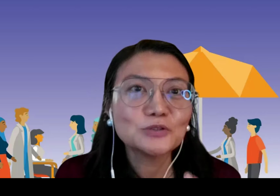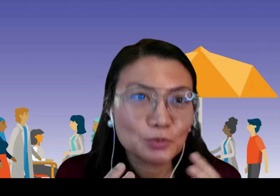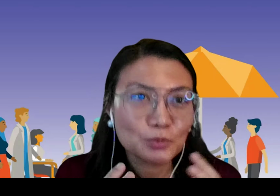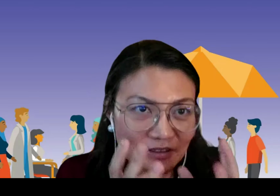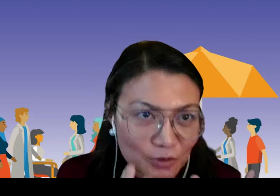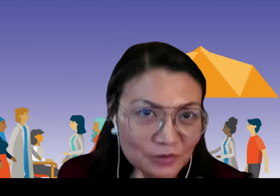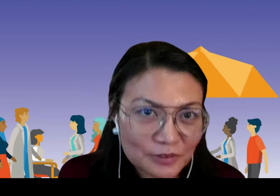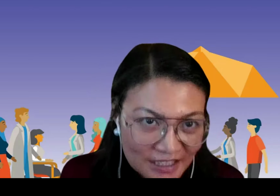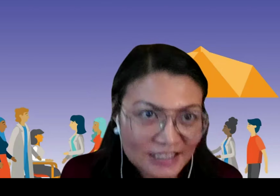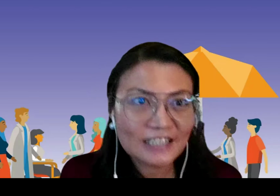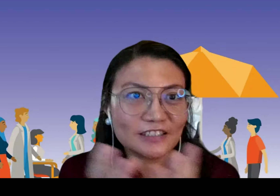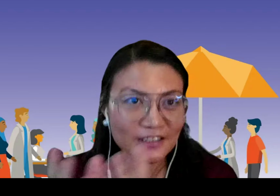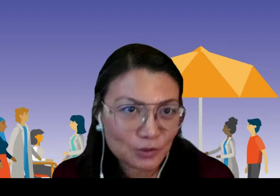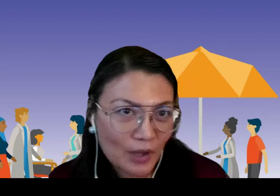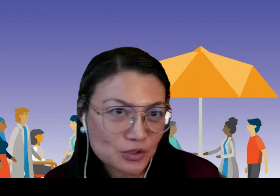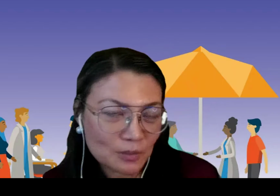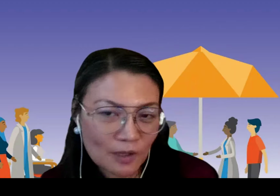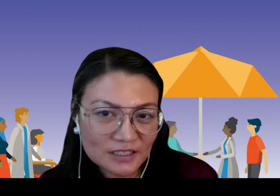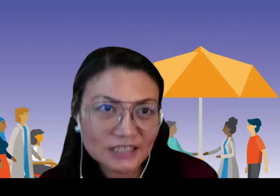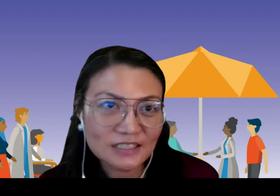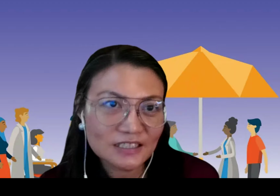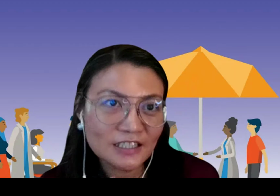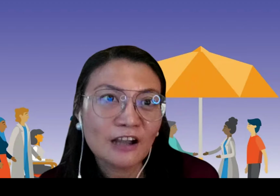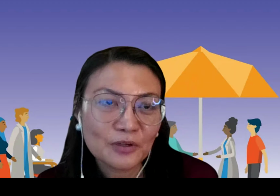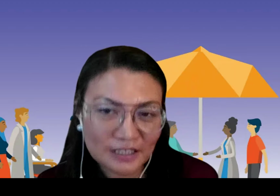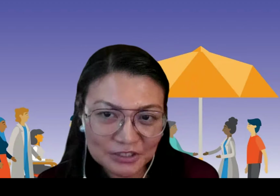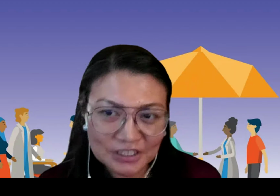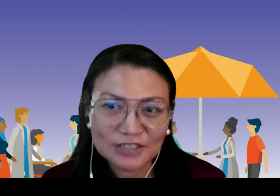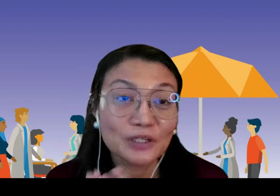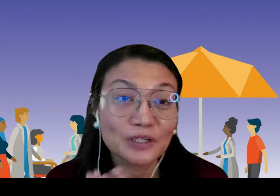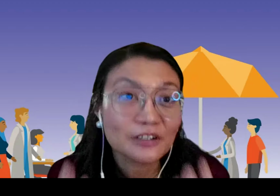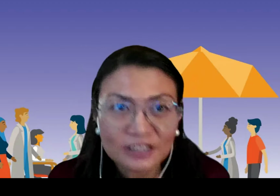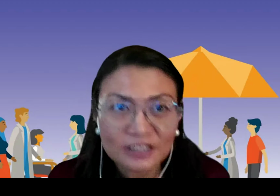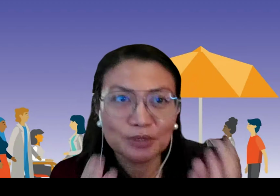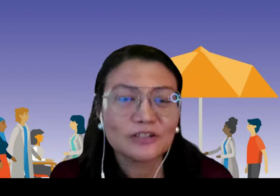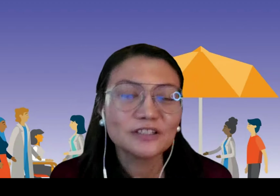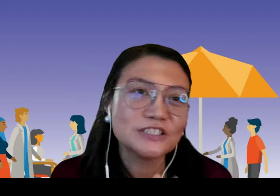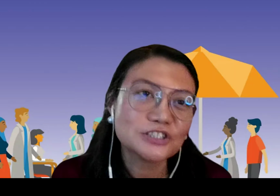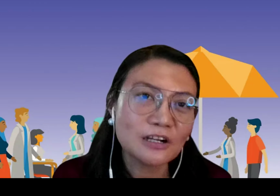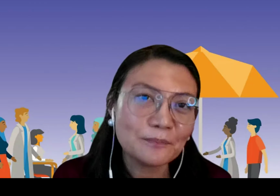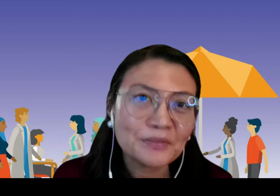able to translate it into actual policies in our country. So we encourage